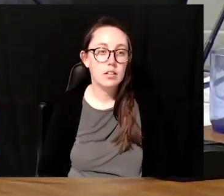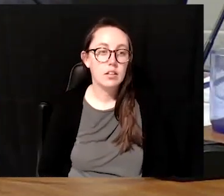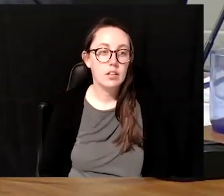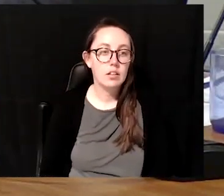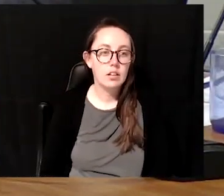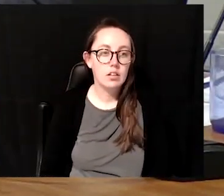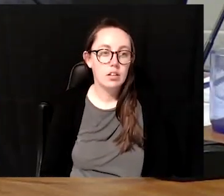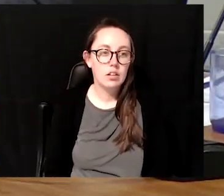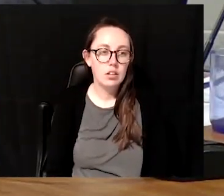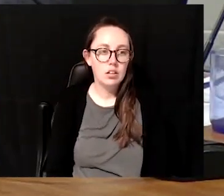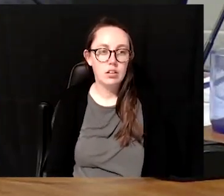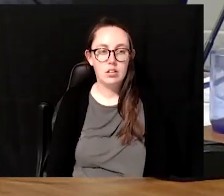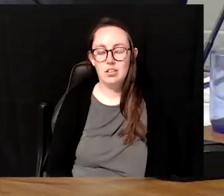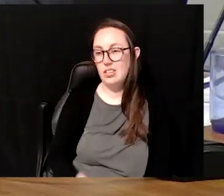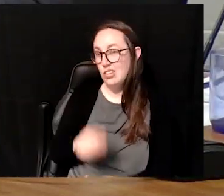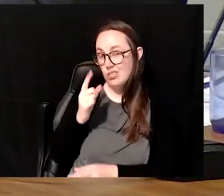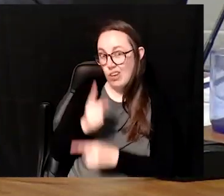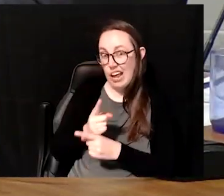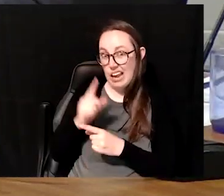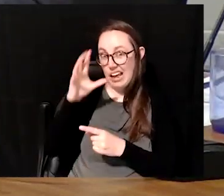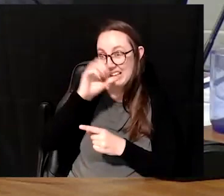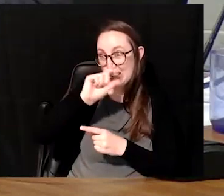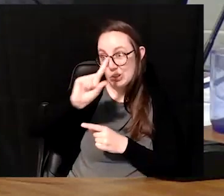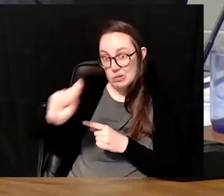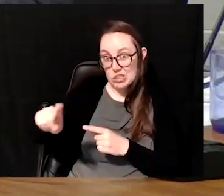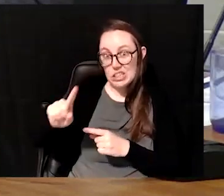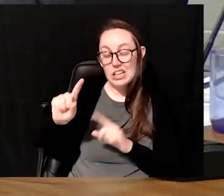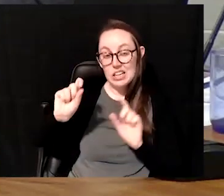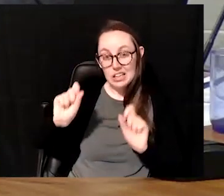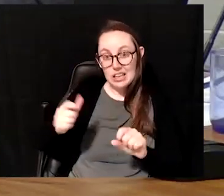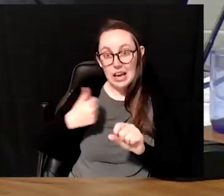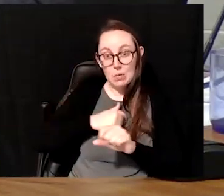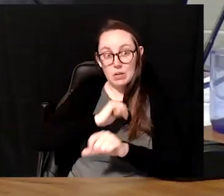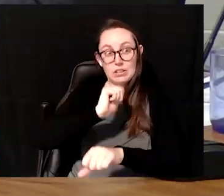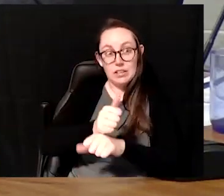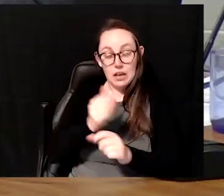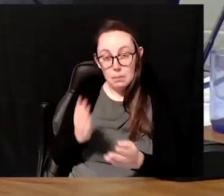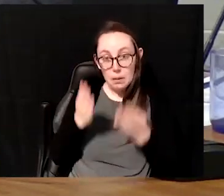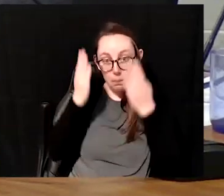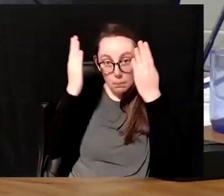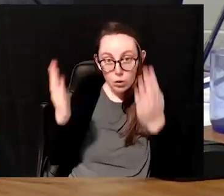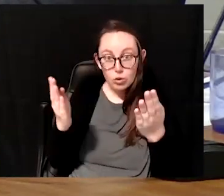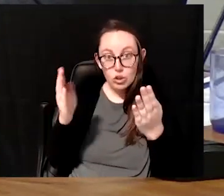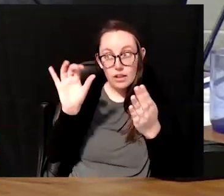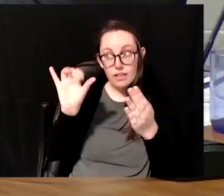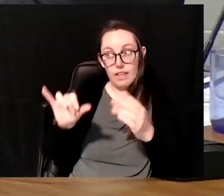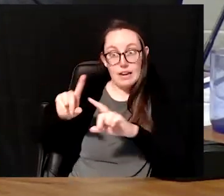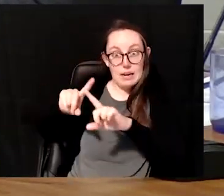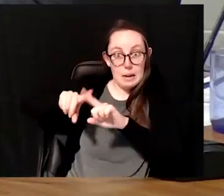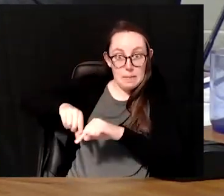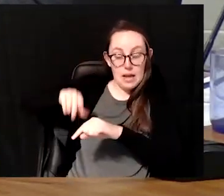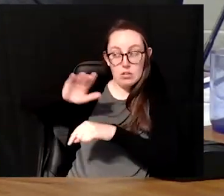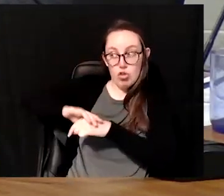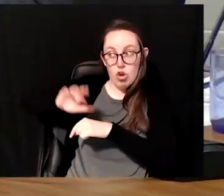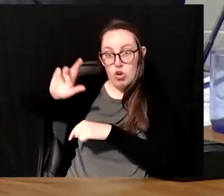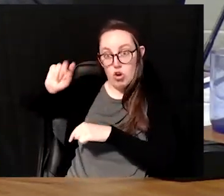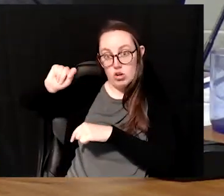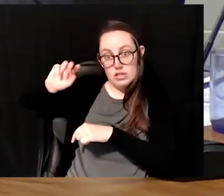a motion contingent on that I guess that would be you could make I see you I've got Bob first and we're just yeah